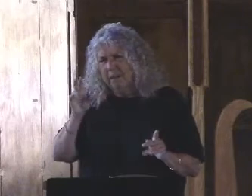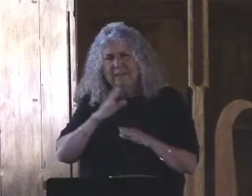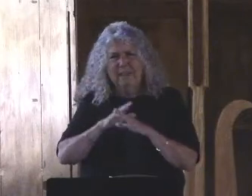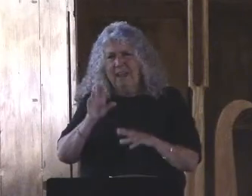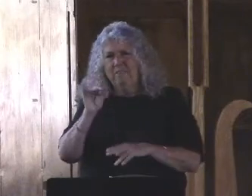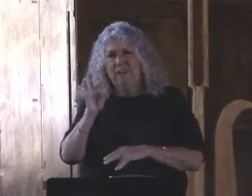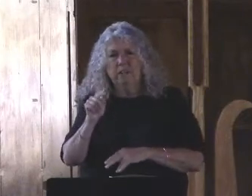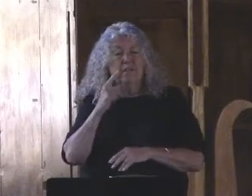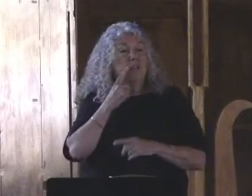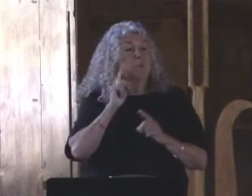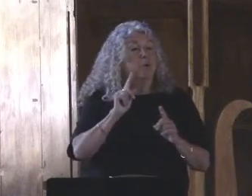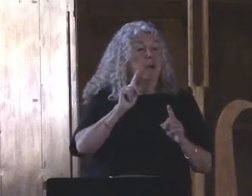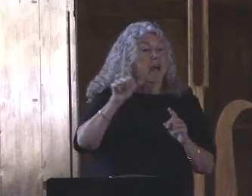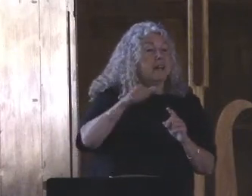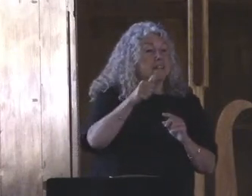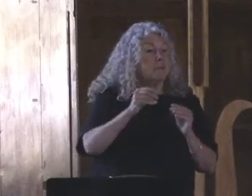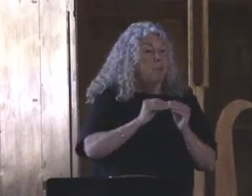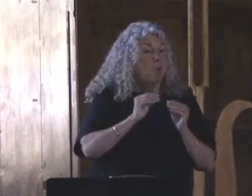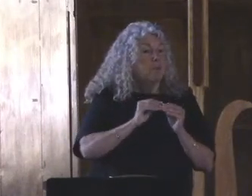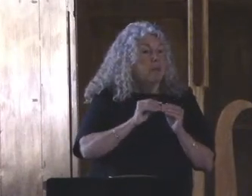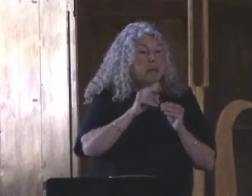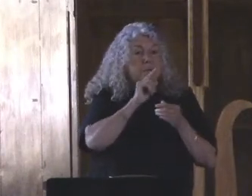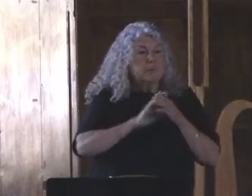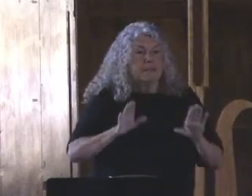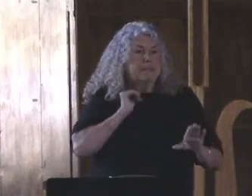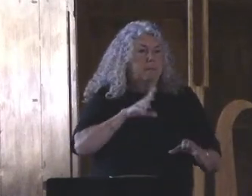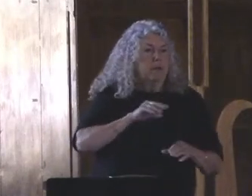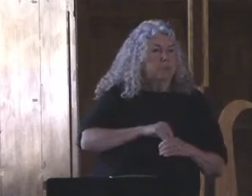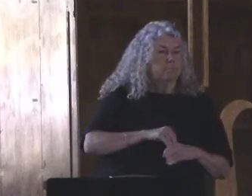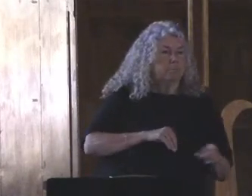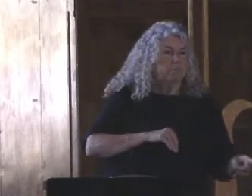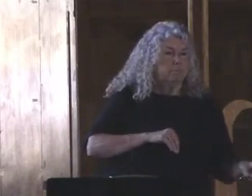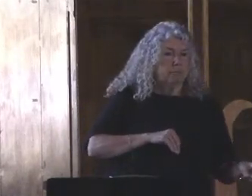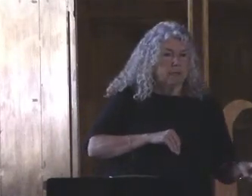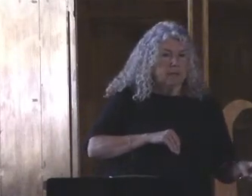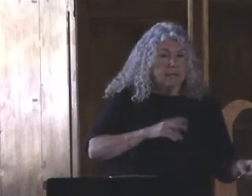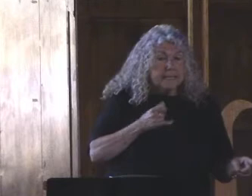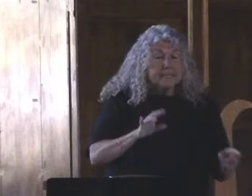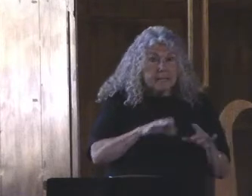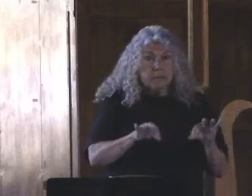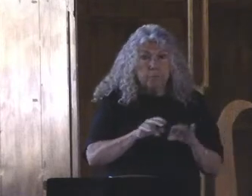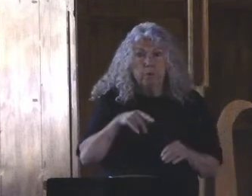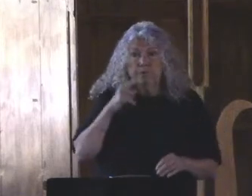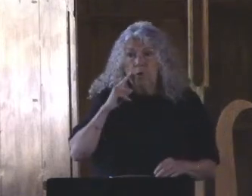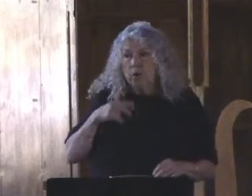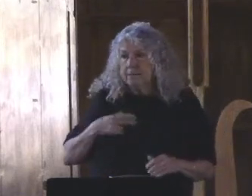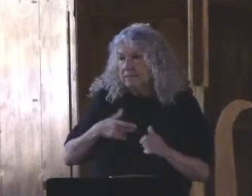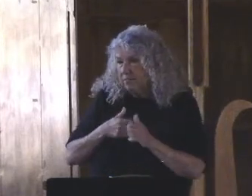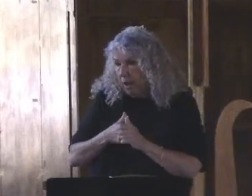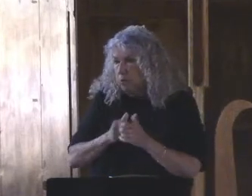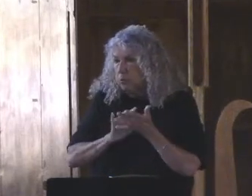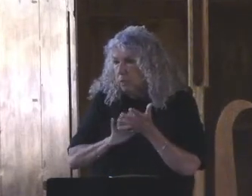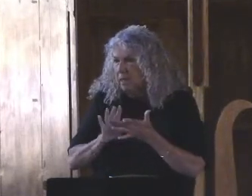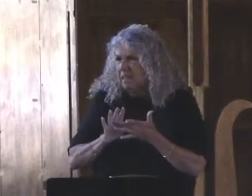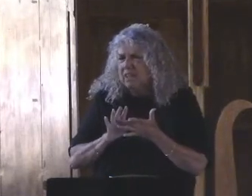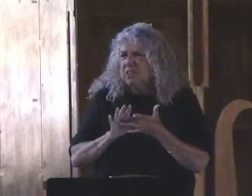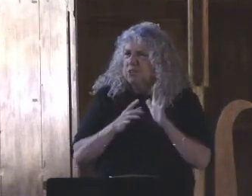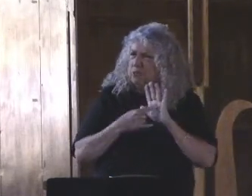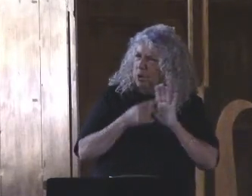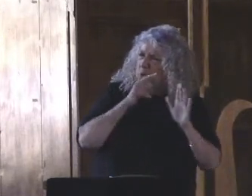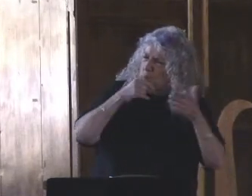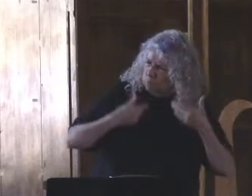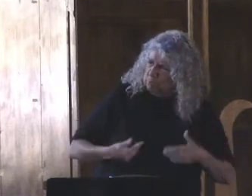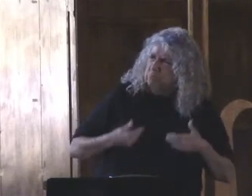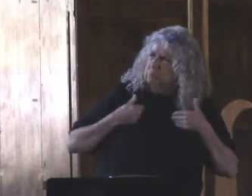If they proclaim anything other than peace, that isn't my crowd." And it's still important for us as followers of Jesus to signal who